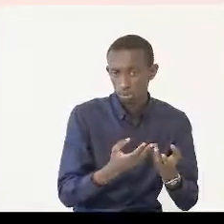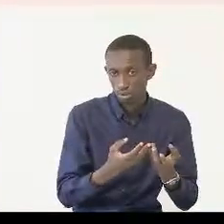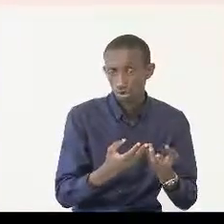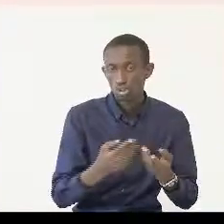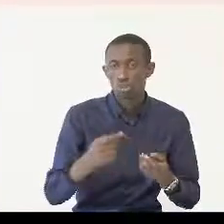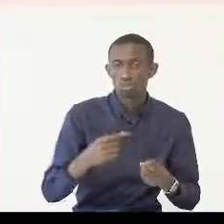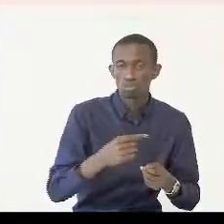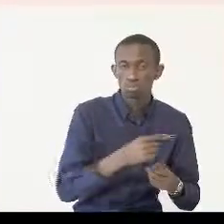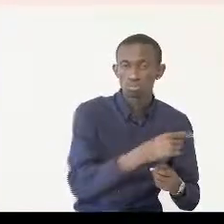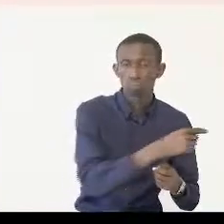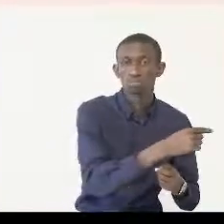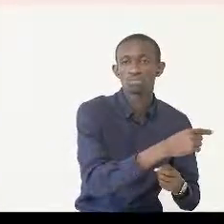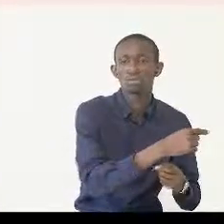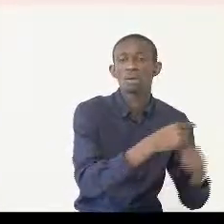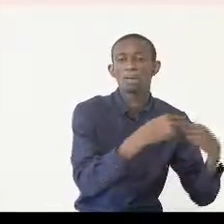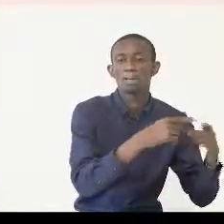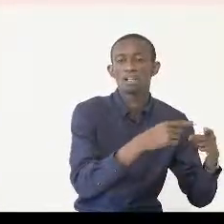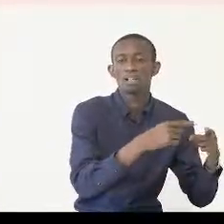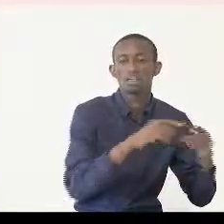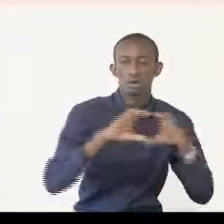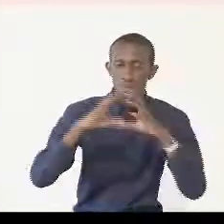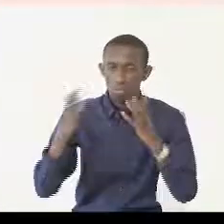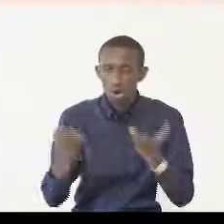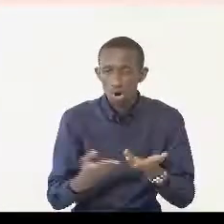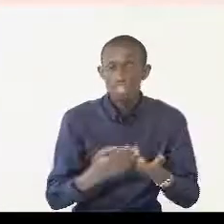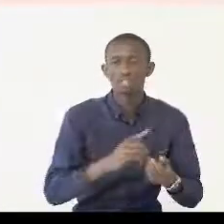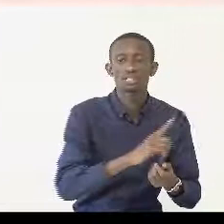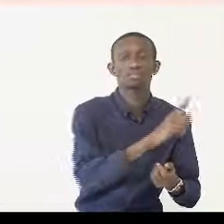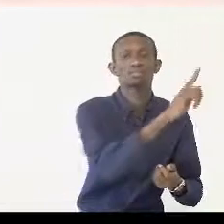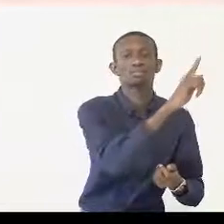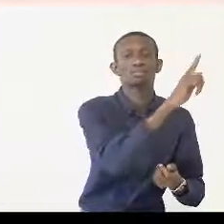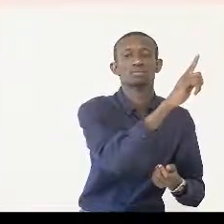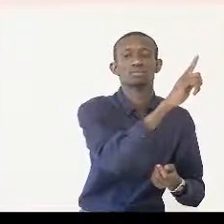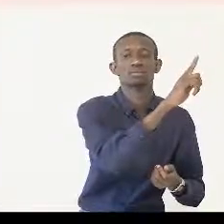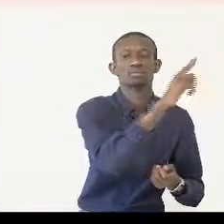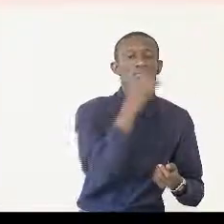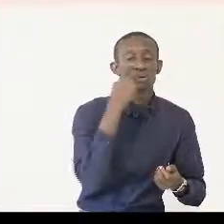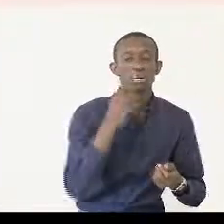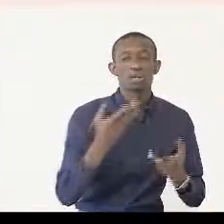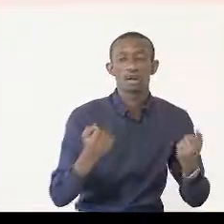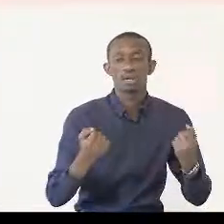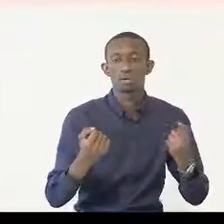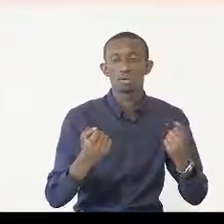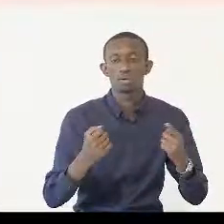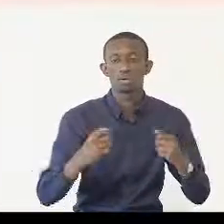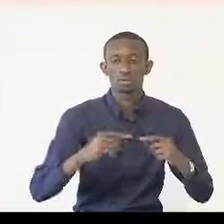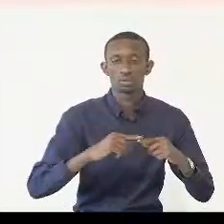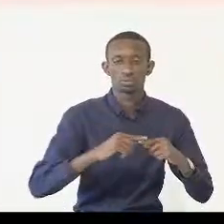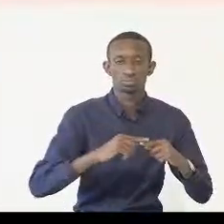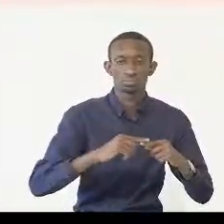but to took this direction, and it is at an angle, just at an angle